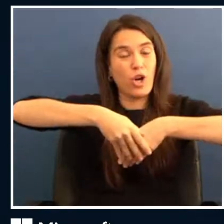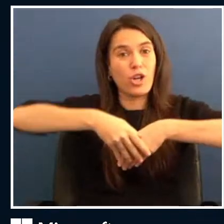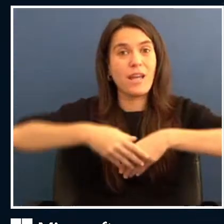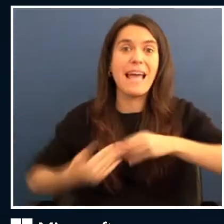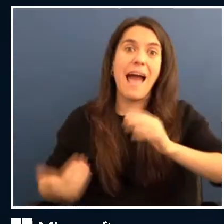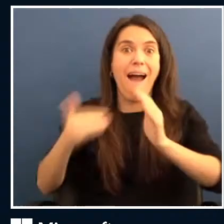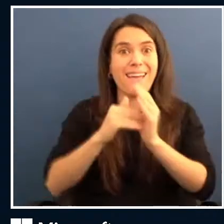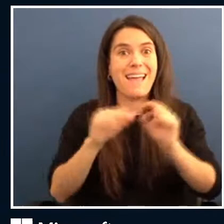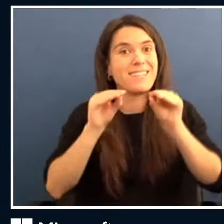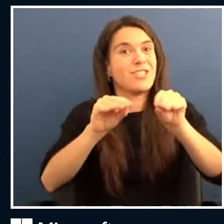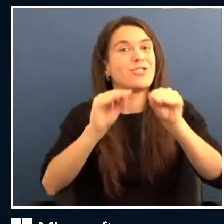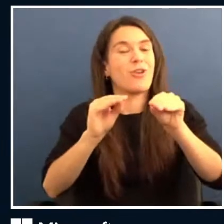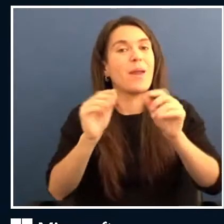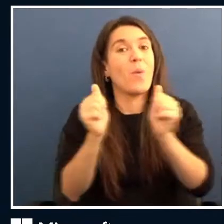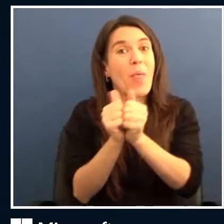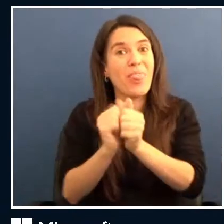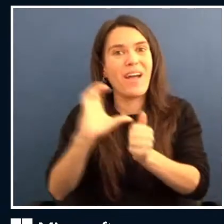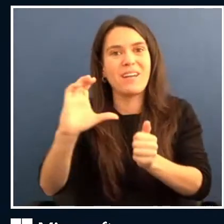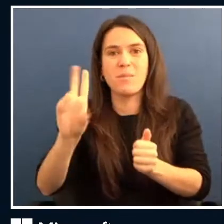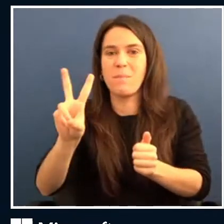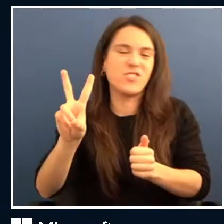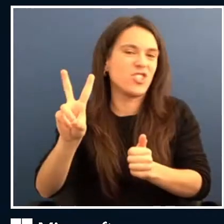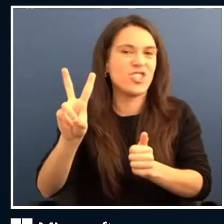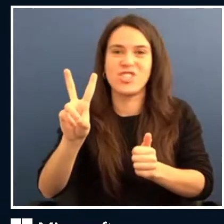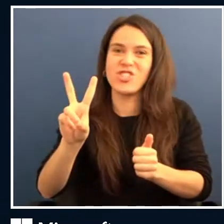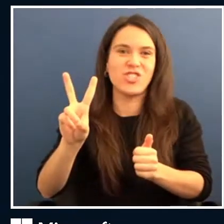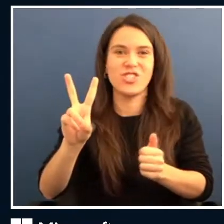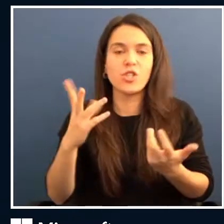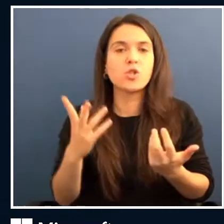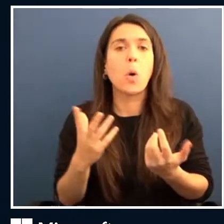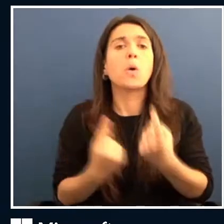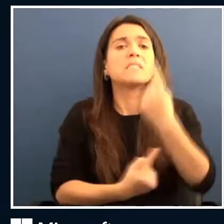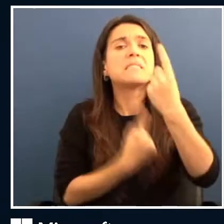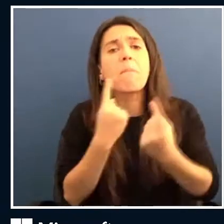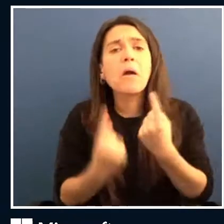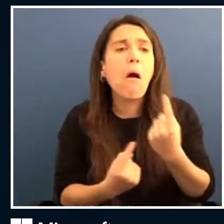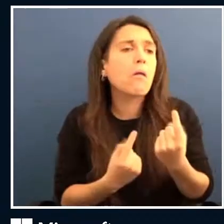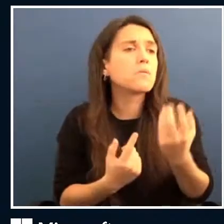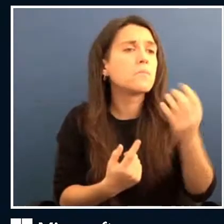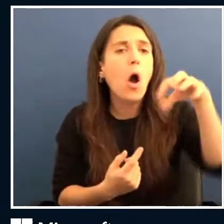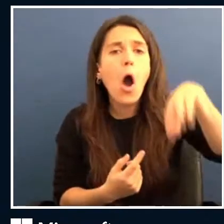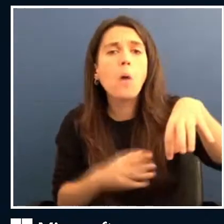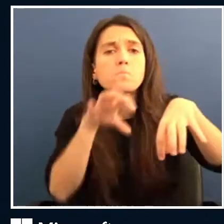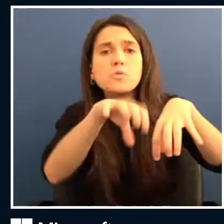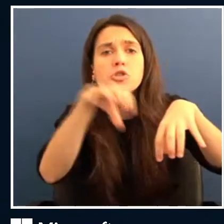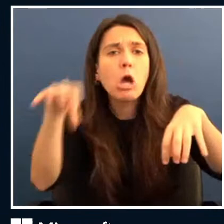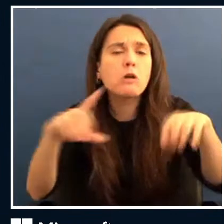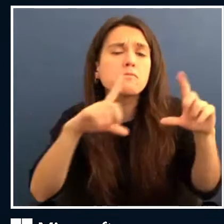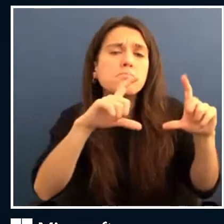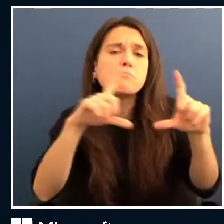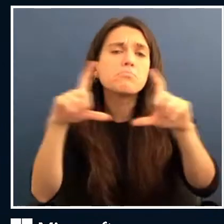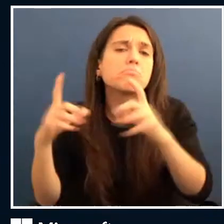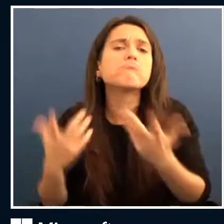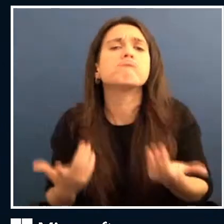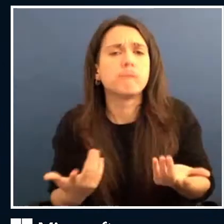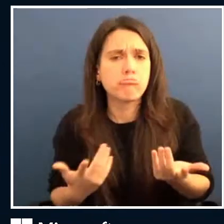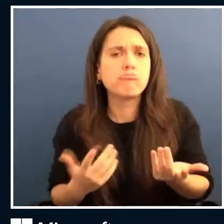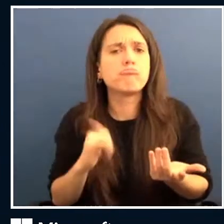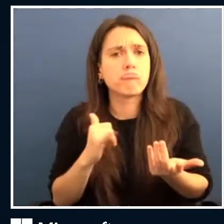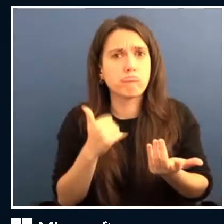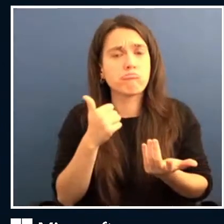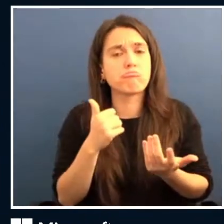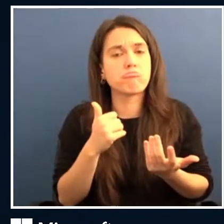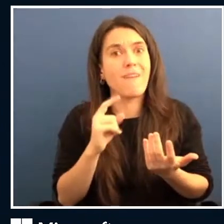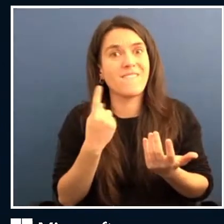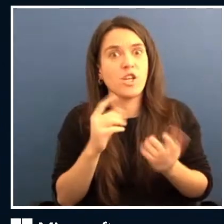means that for typical objects, it would work like very nicely. Like in the custom vision, when you start your model, it asks you, what are you